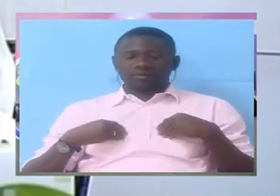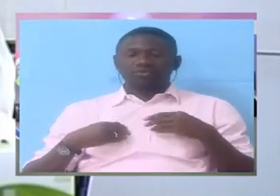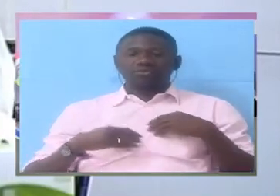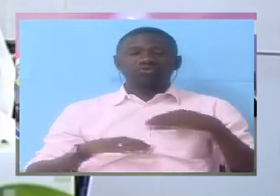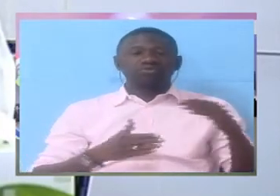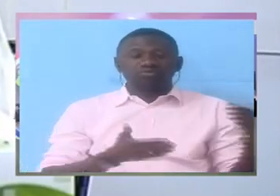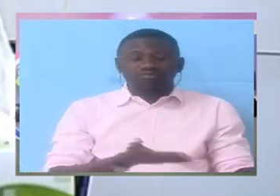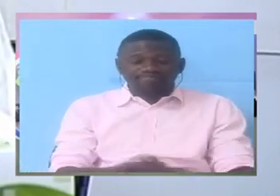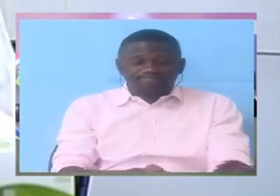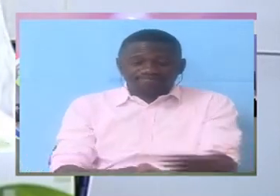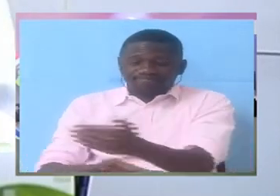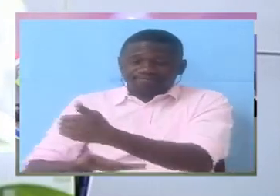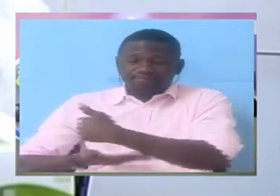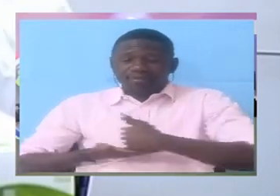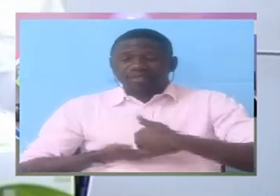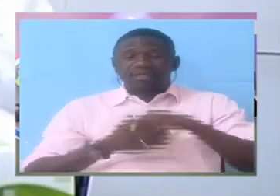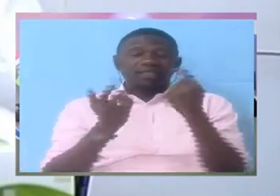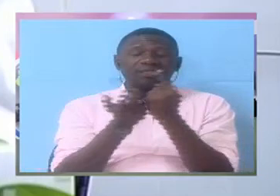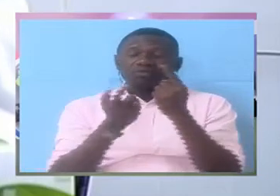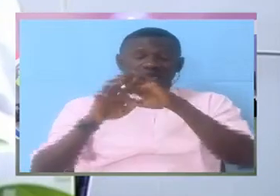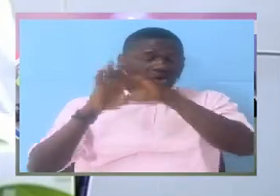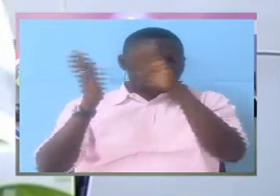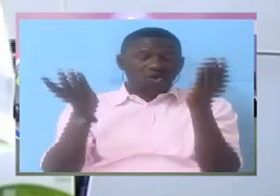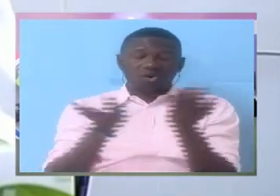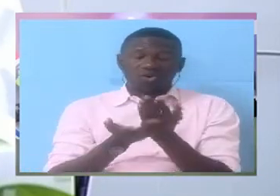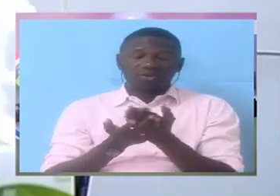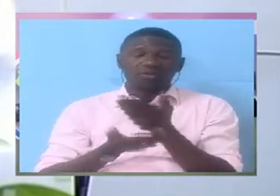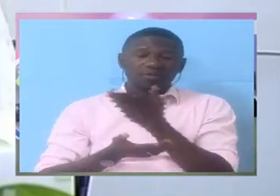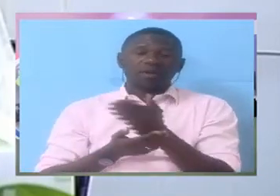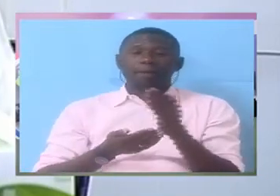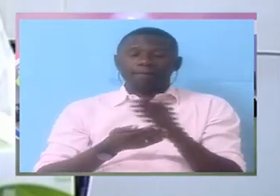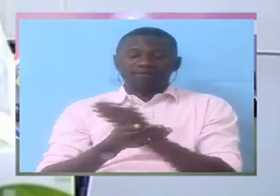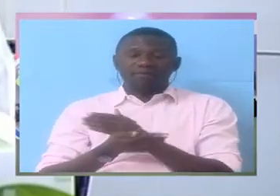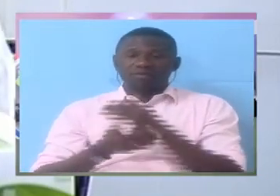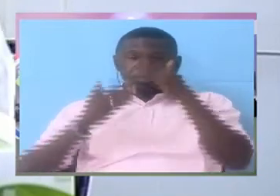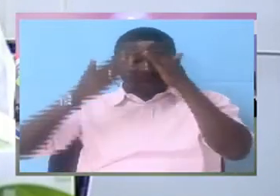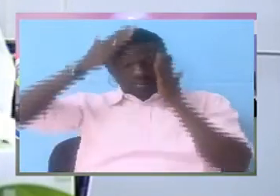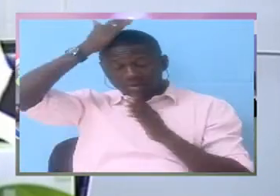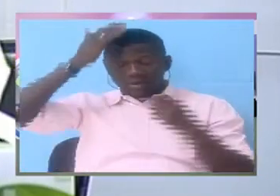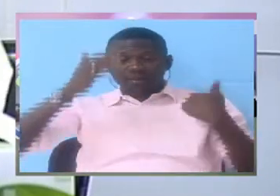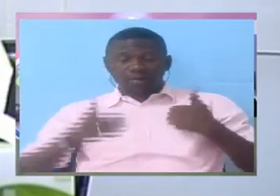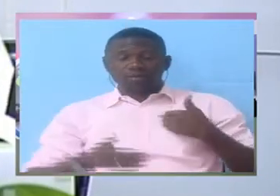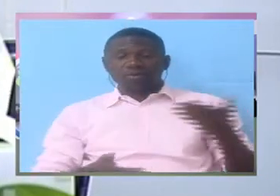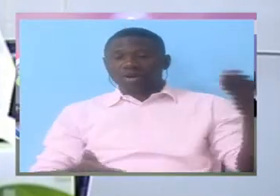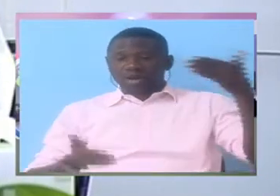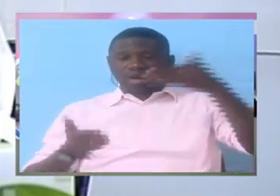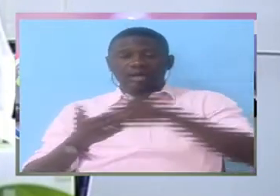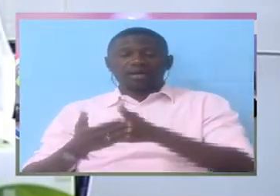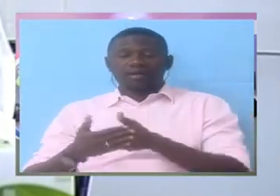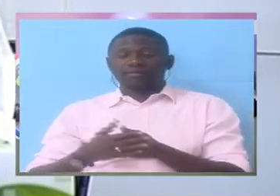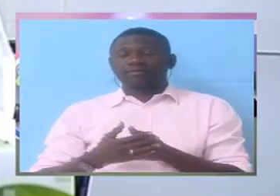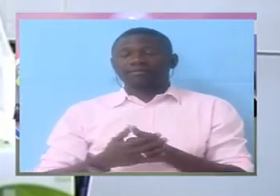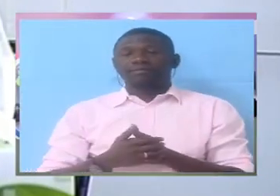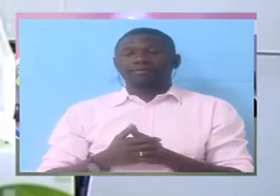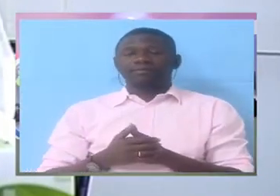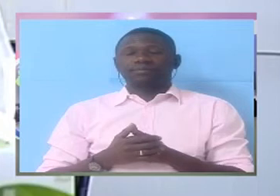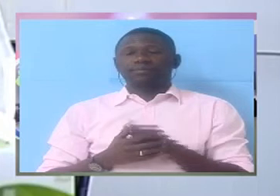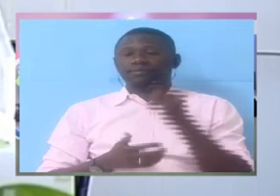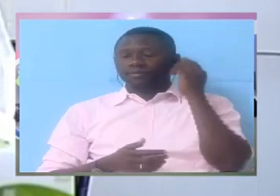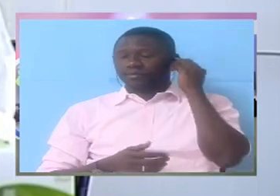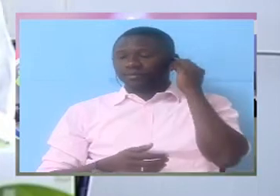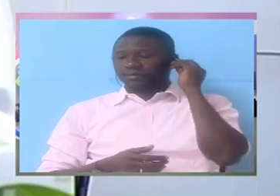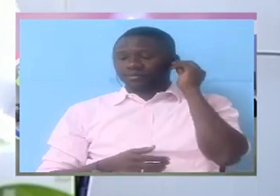there. Ala fenglu be bondi je. About before the military comes. Bari sojar kampolu je men